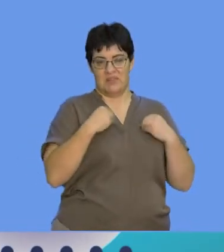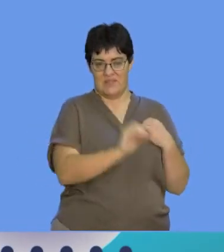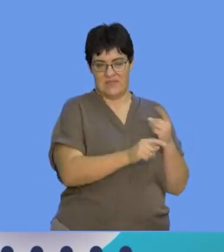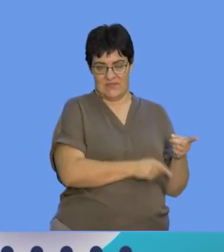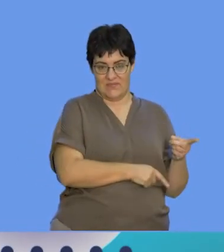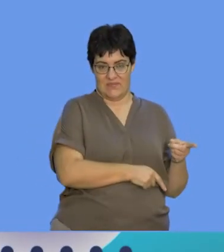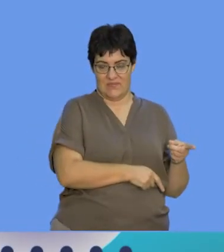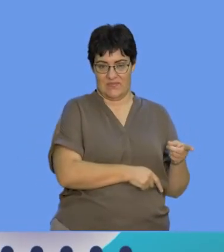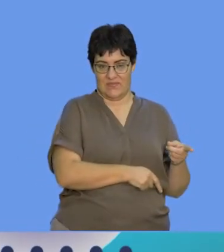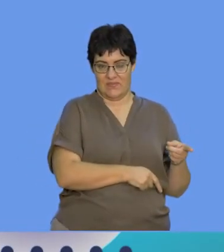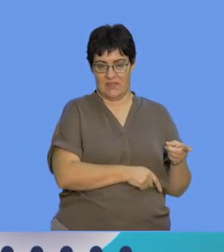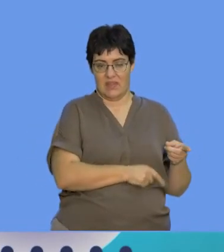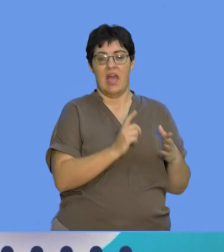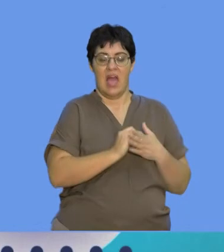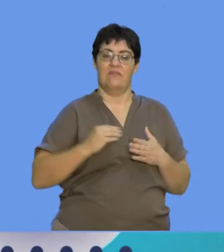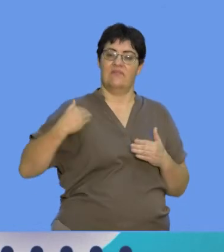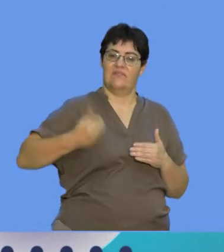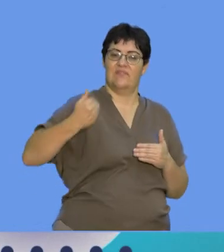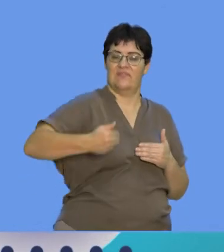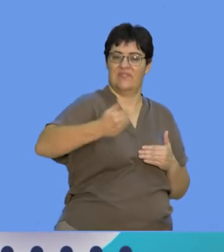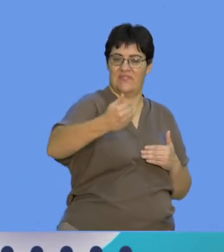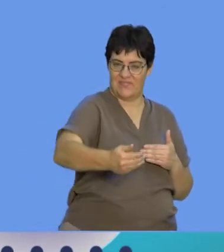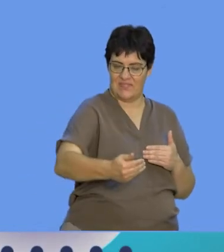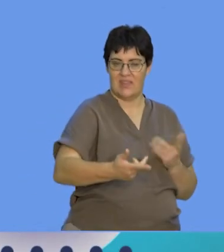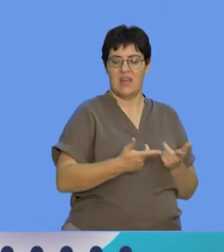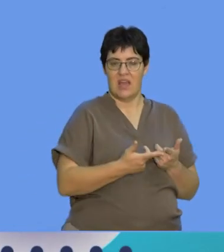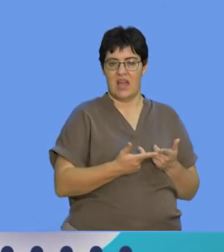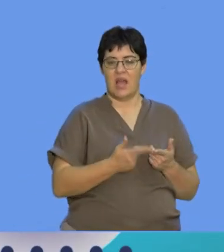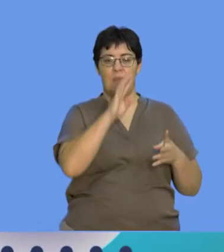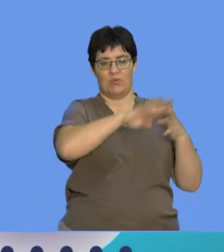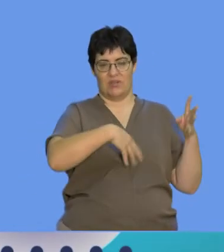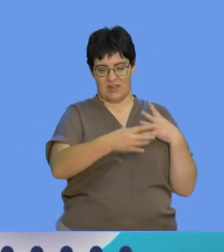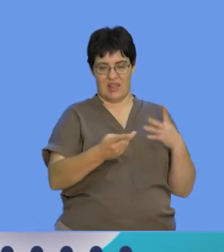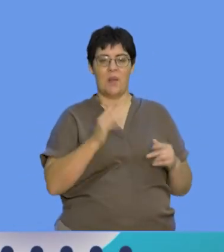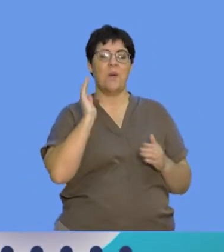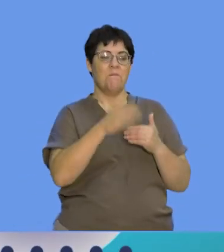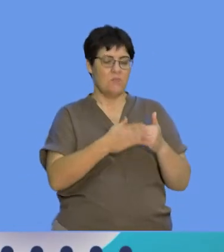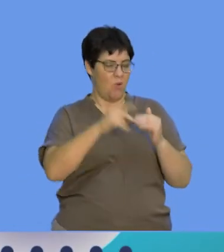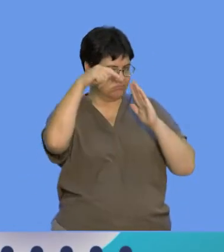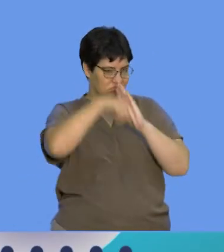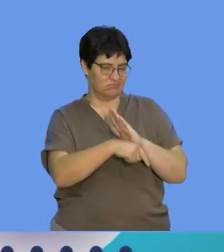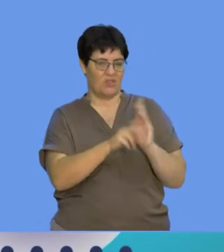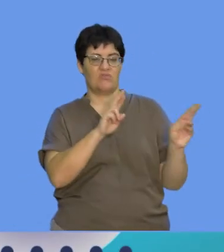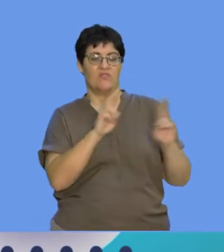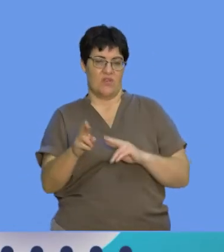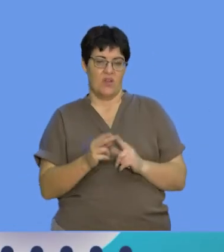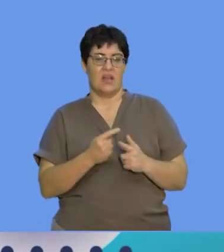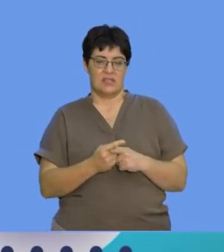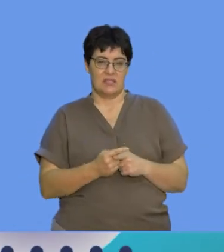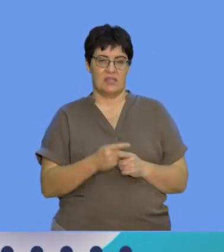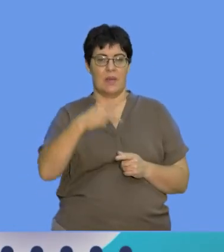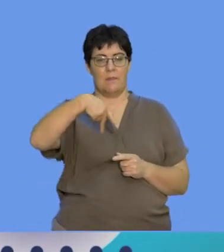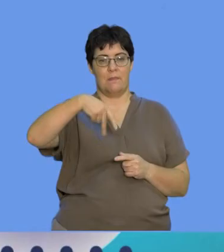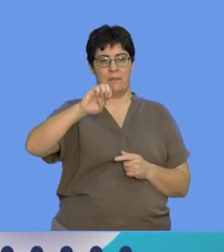special, sequence in the periodic table, something that we'll look into detail in terms of what we refer to as the periodicity, or